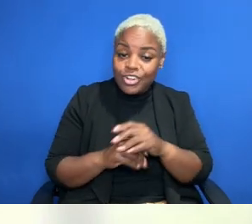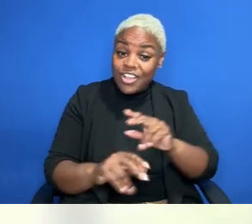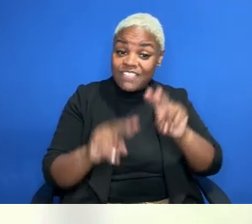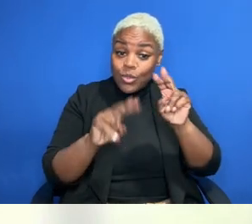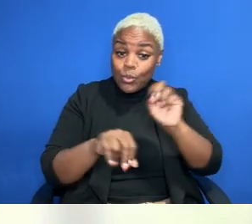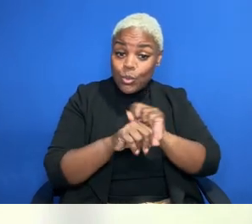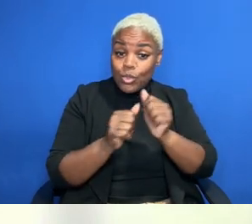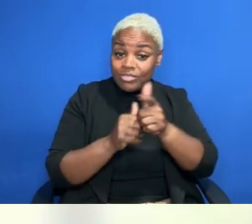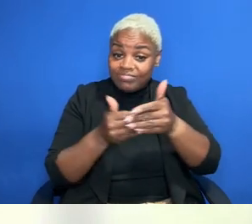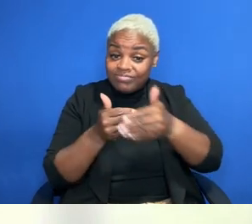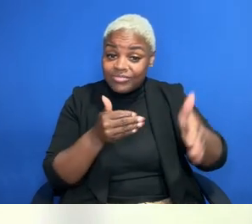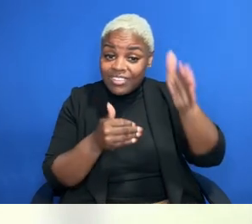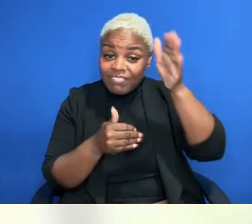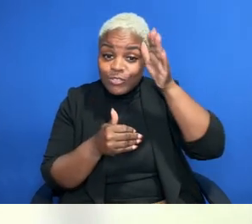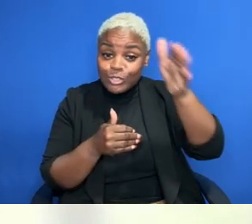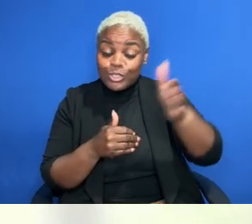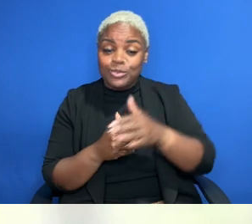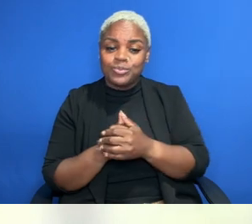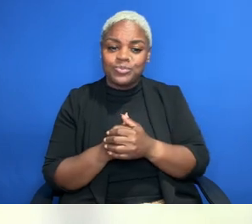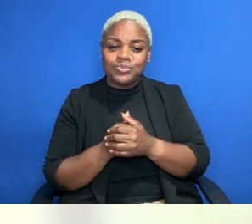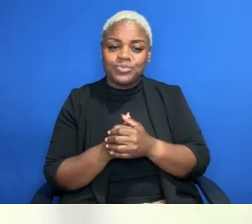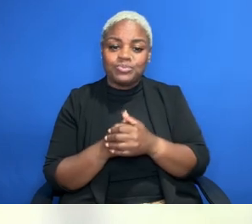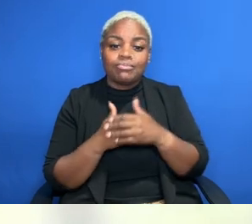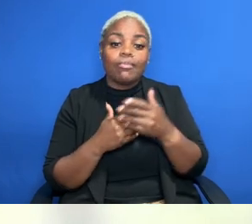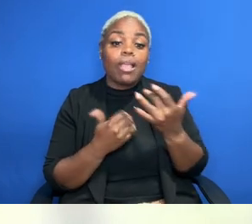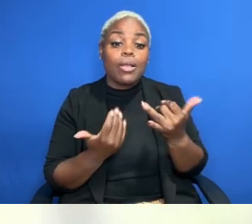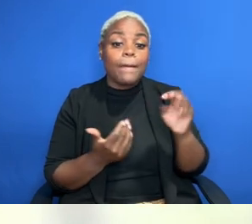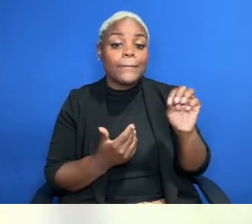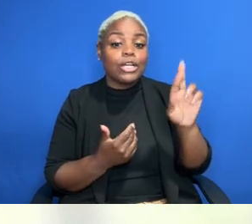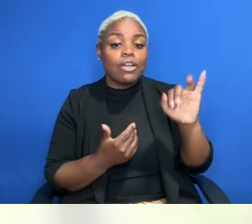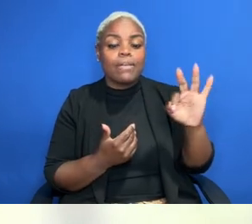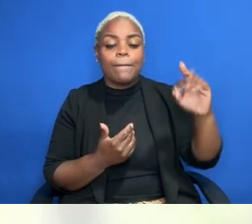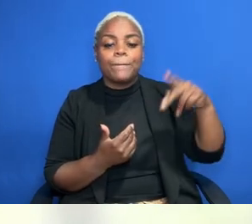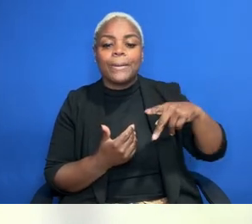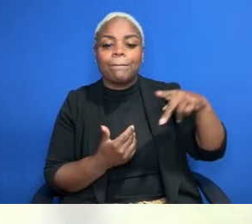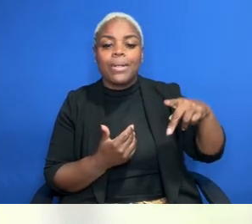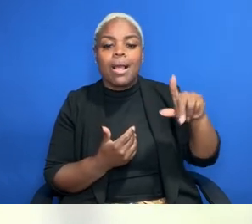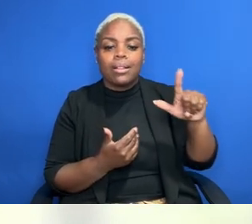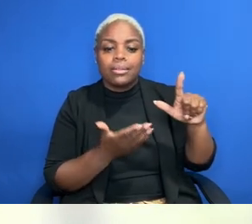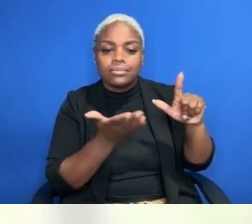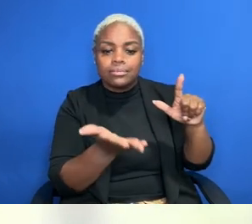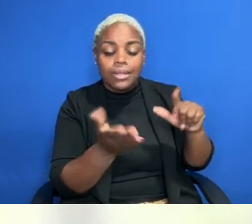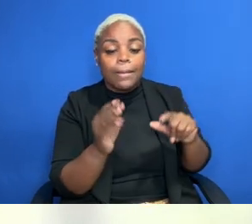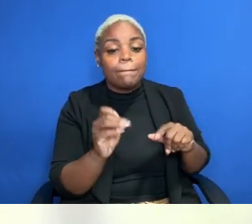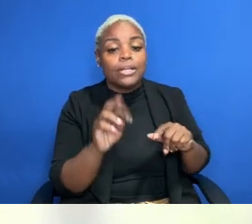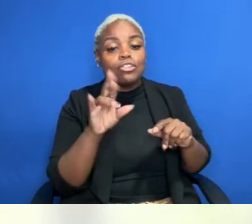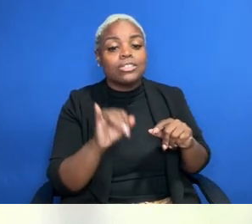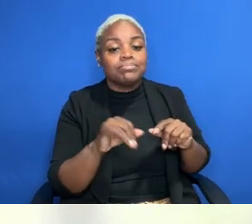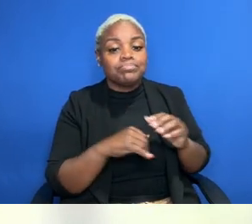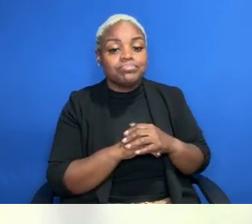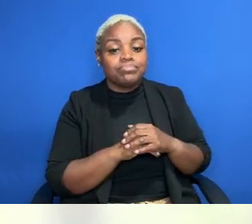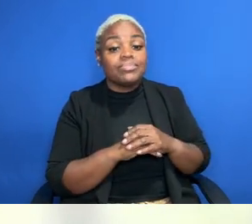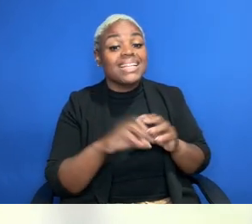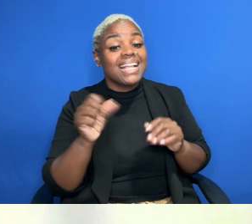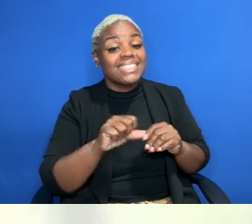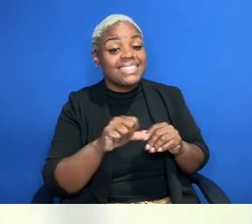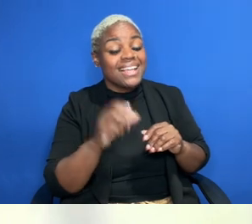in this project and look forward to work with you in the future. Let me turn to Mary in PPEL. Mary?